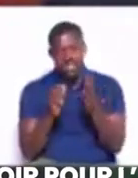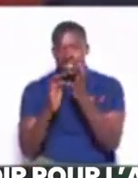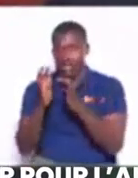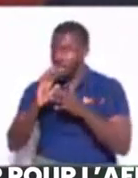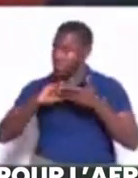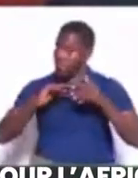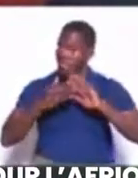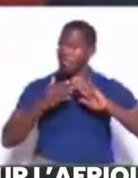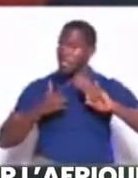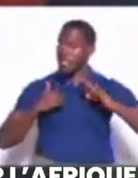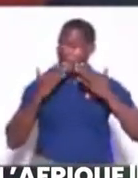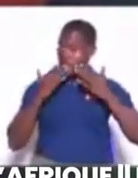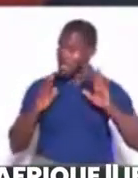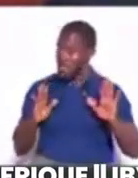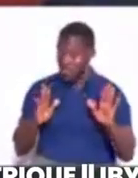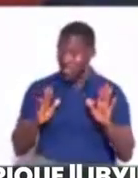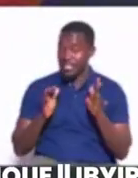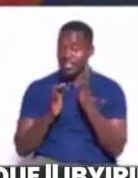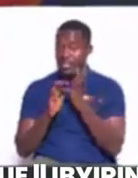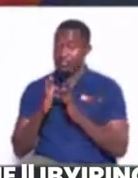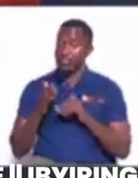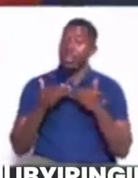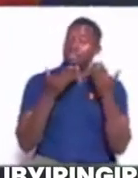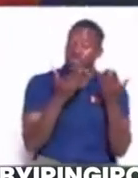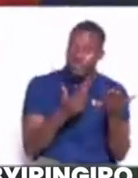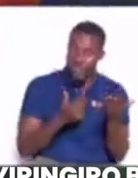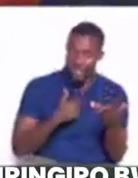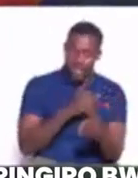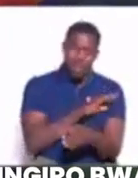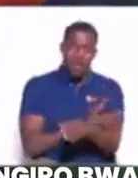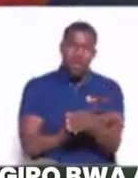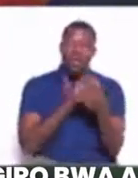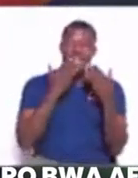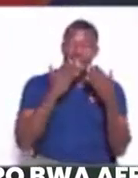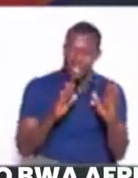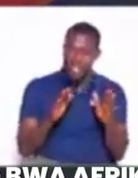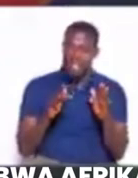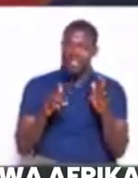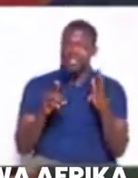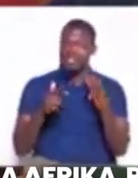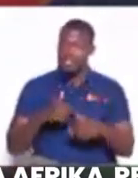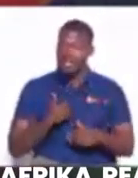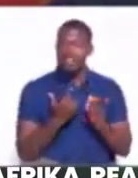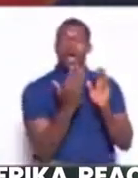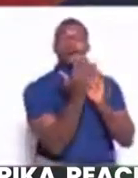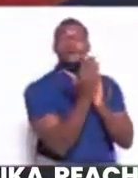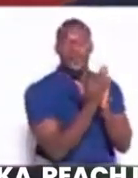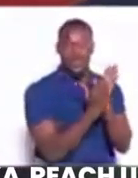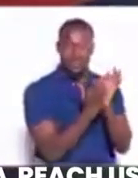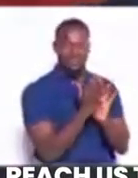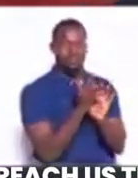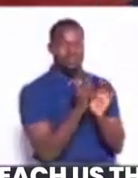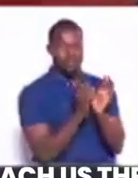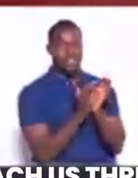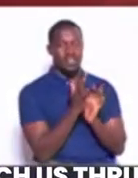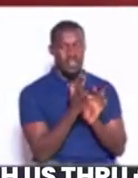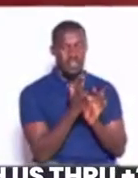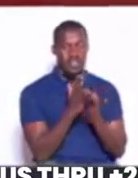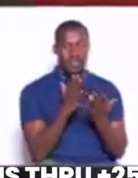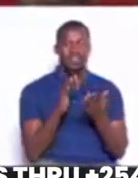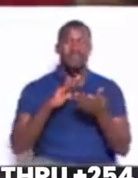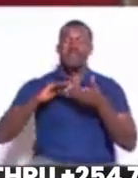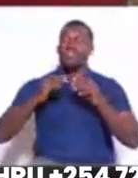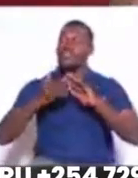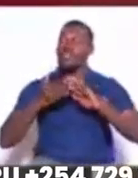with the power of Christ. I have come to Jesus, and he's changed my life. You see, the law reveals our need. The